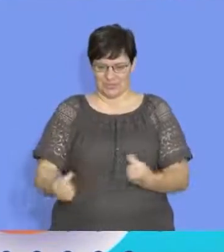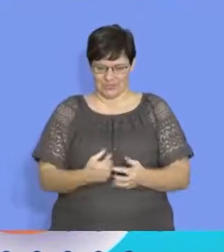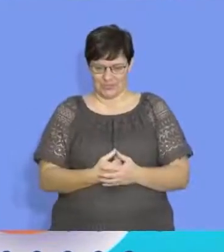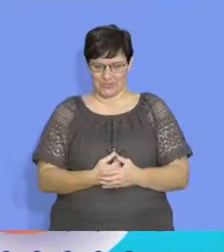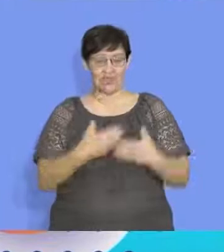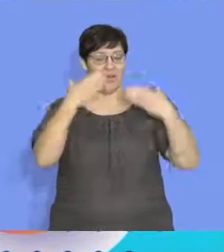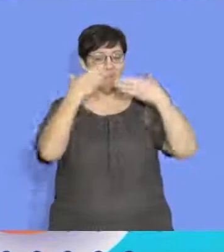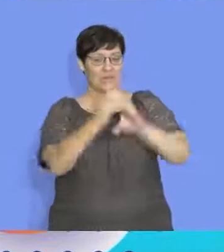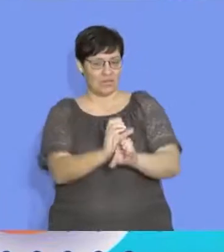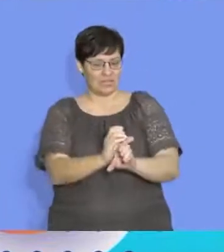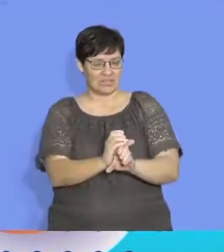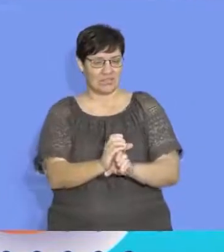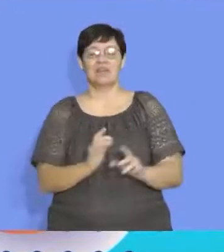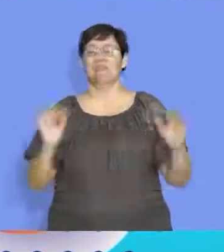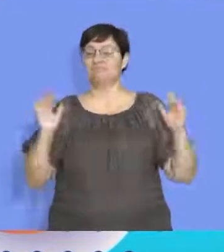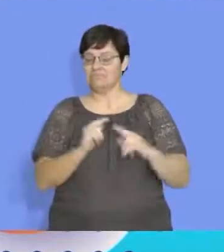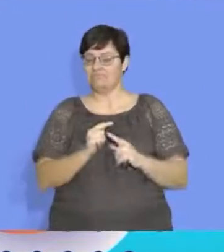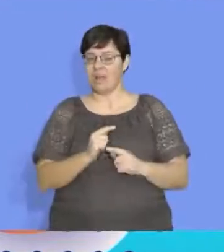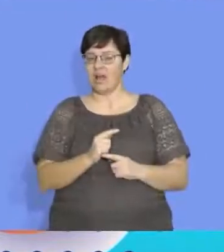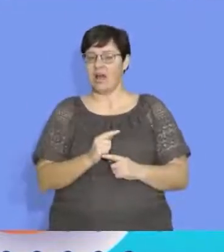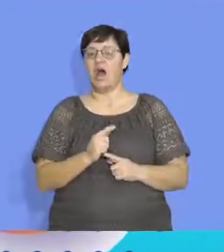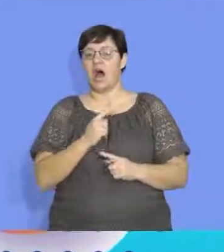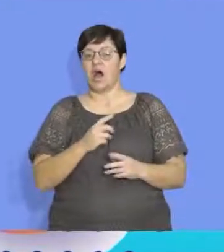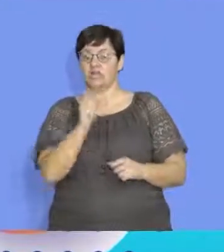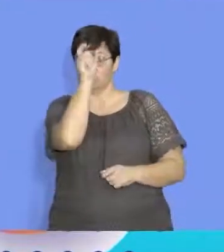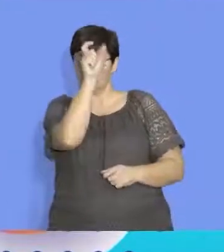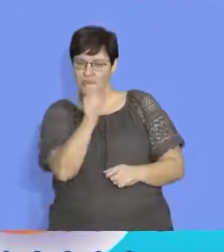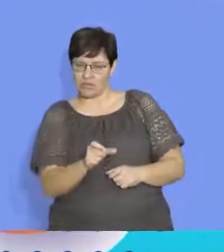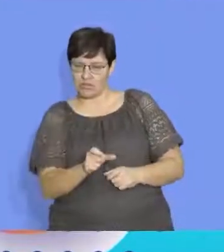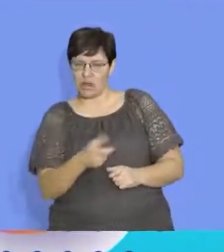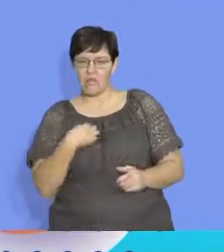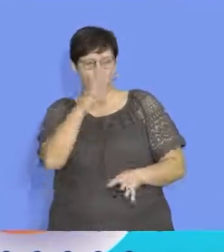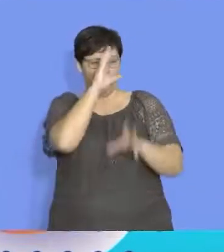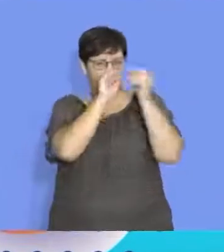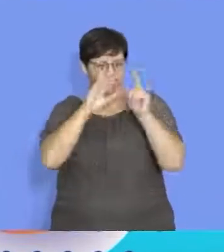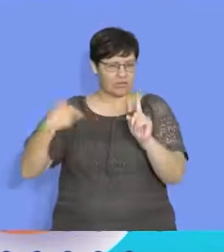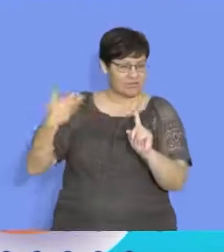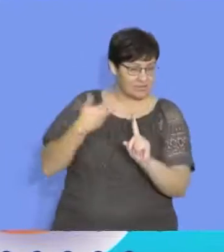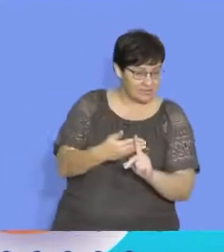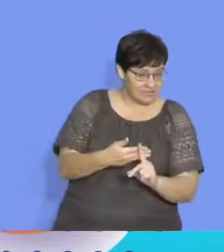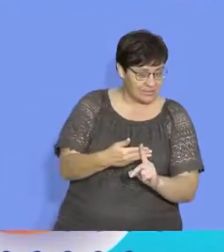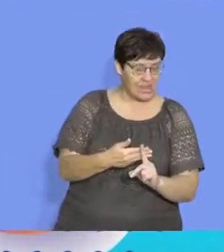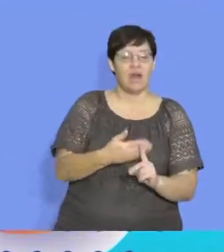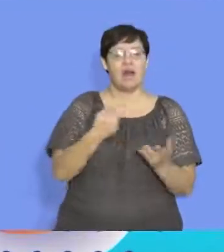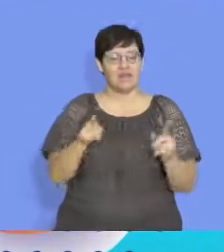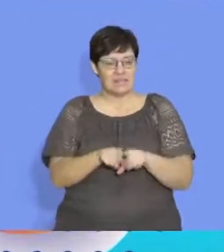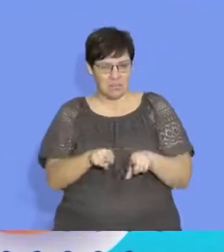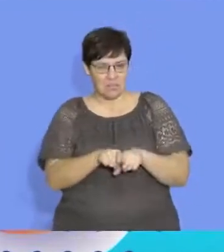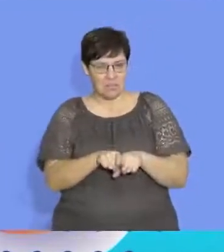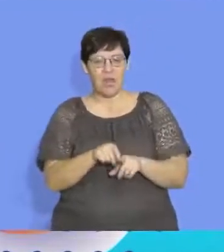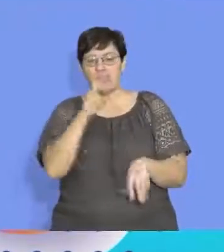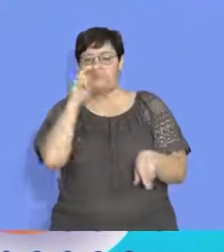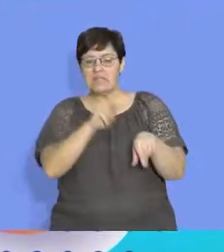get together our initial terminology, things that we've learned of before, and things that you're going to need to